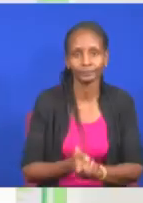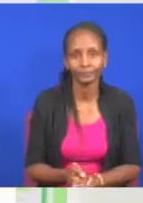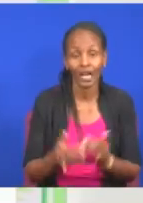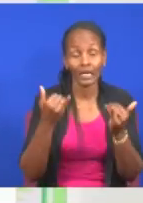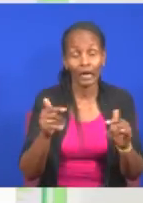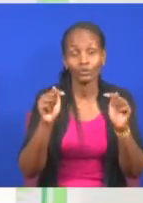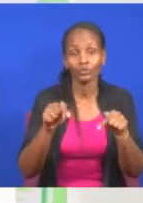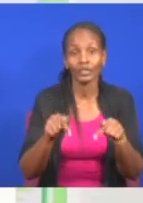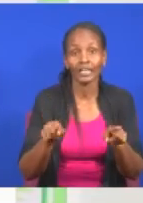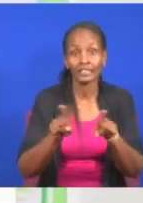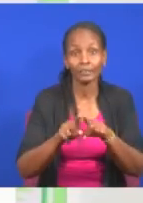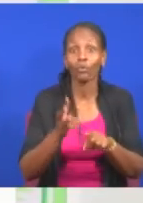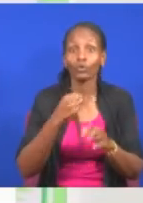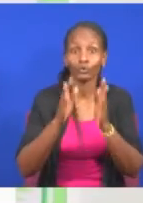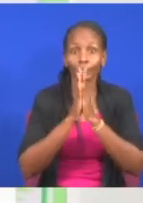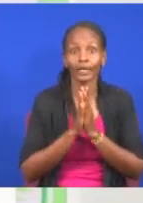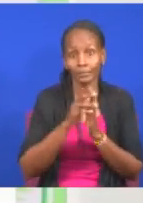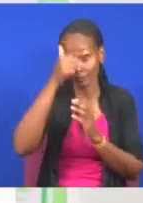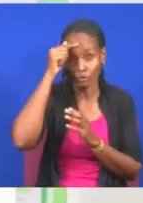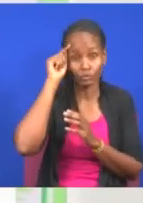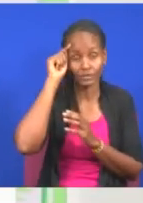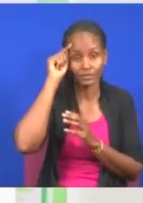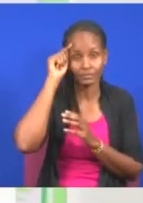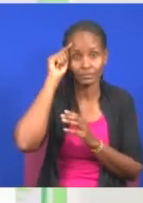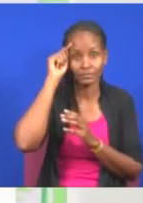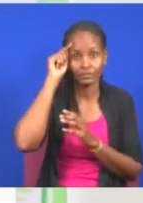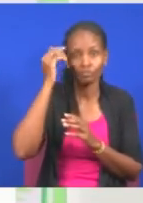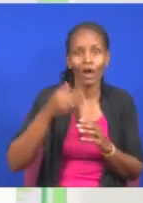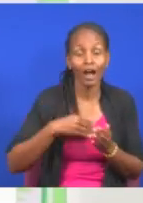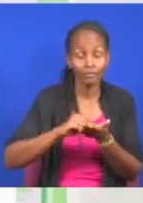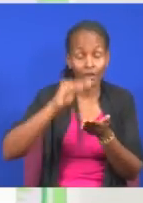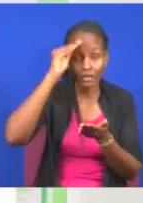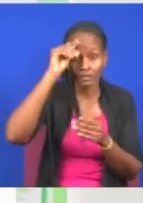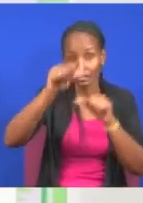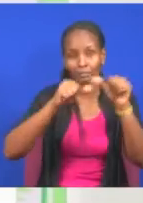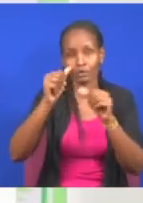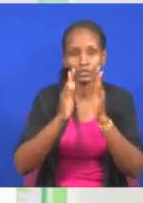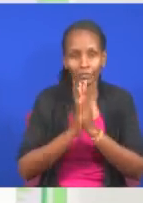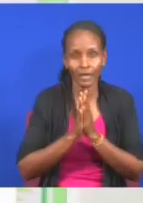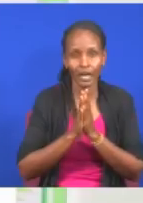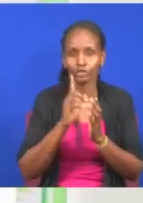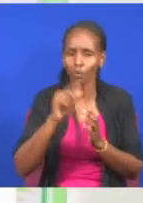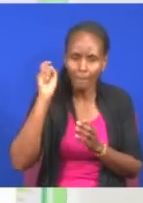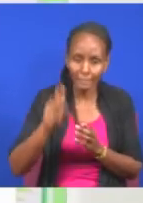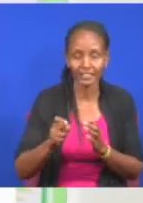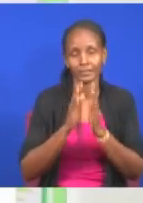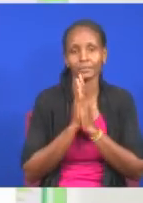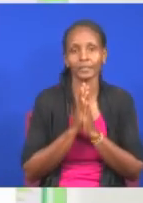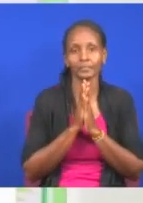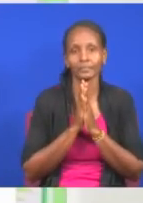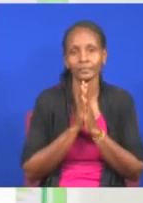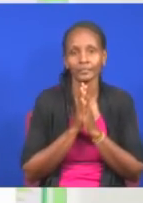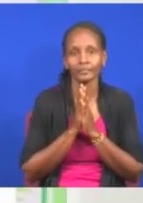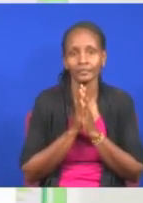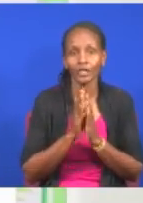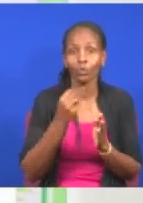today, we also want to pray, because we have learned about prayer, and so we have to pray. So